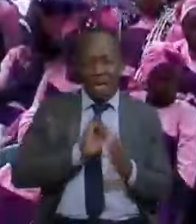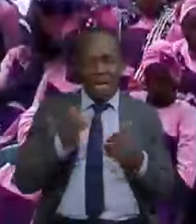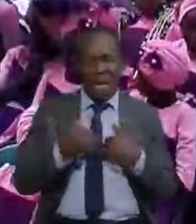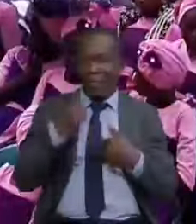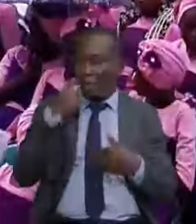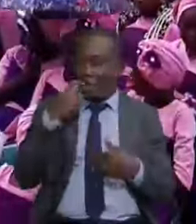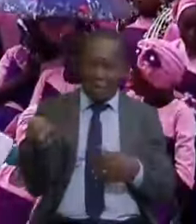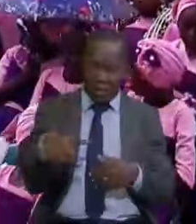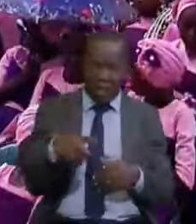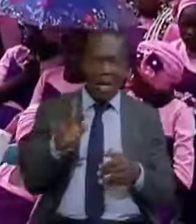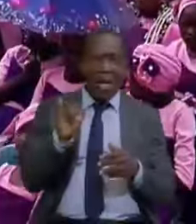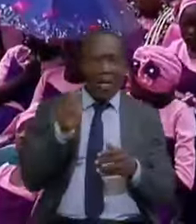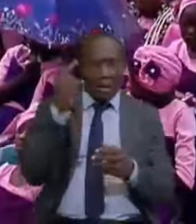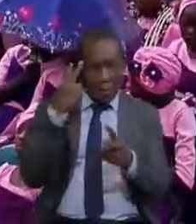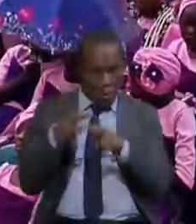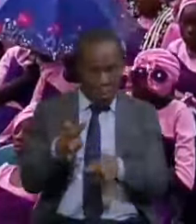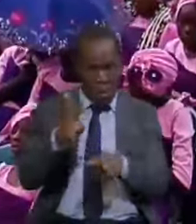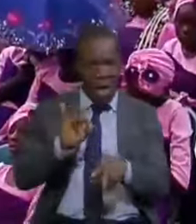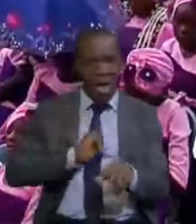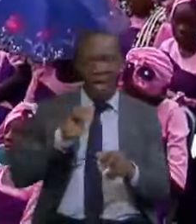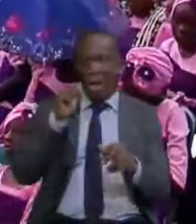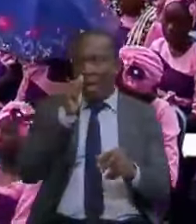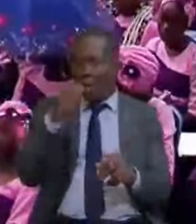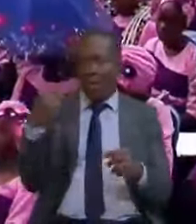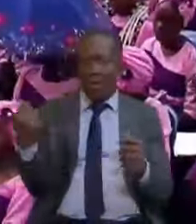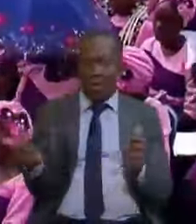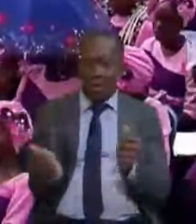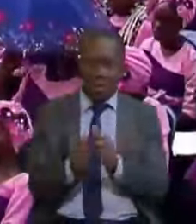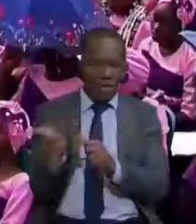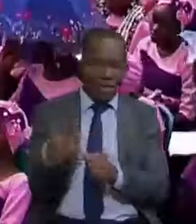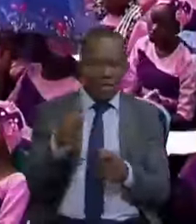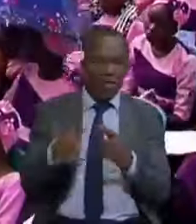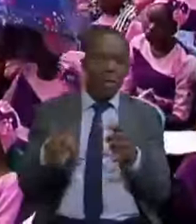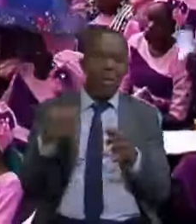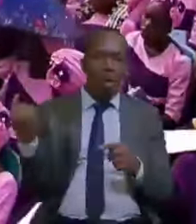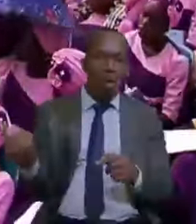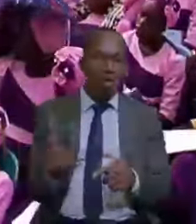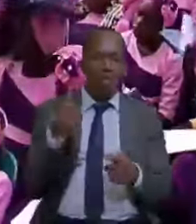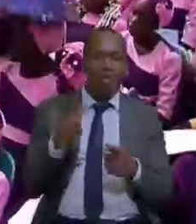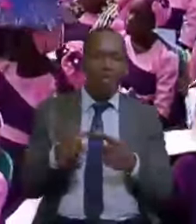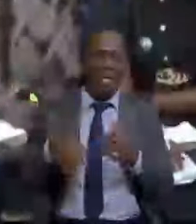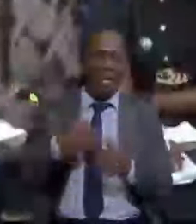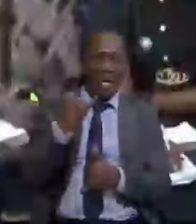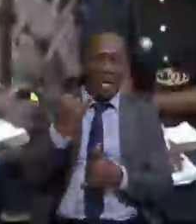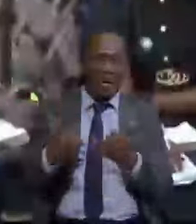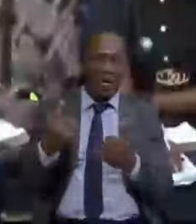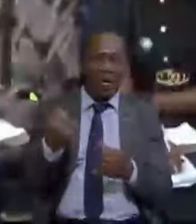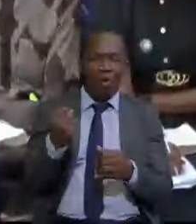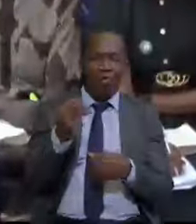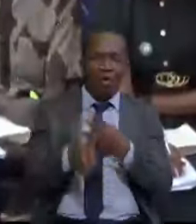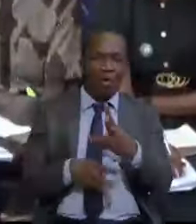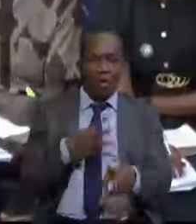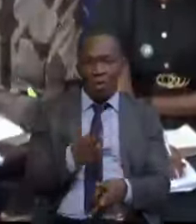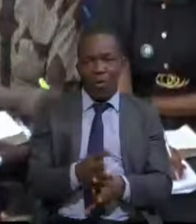always, even unto the end of the world. And the people of God said, amen.